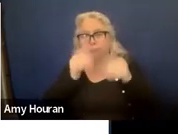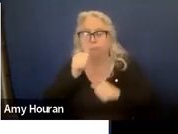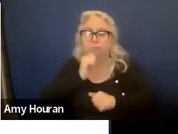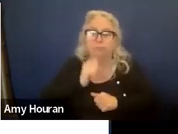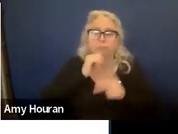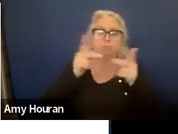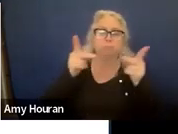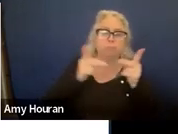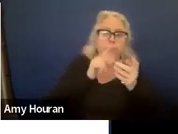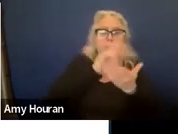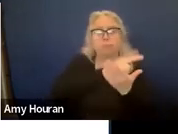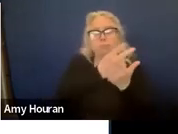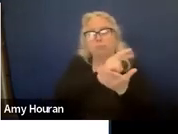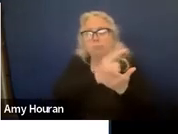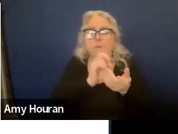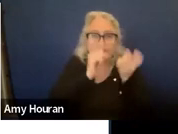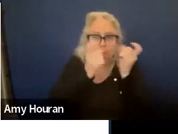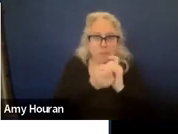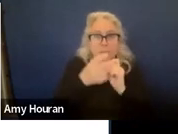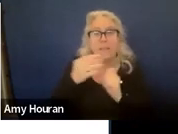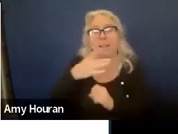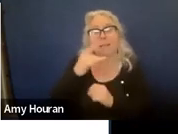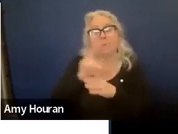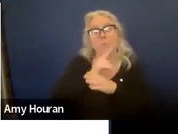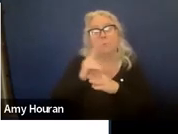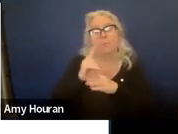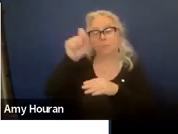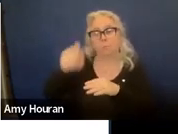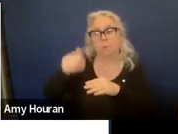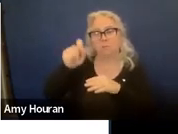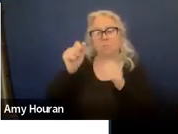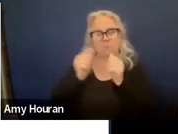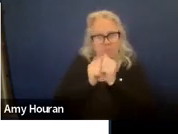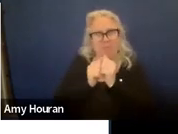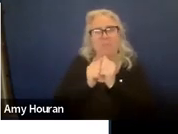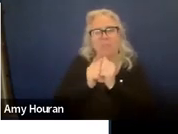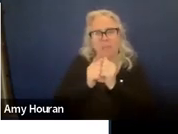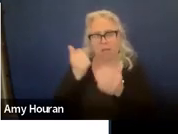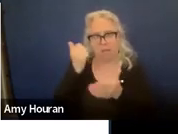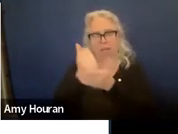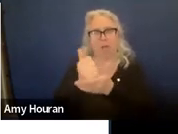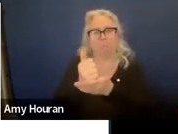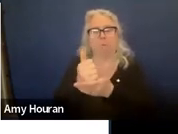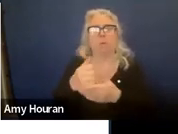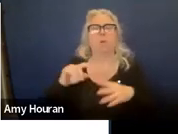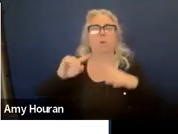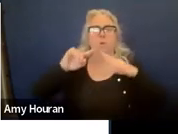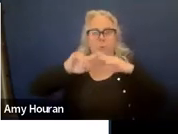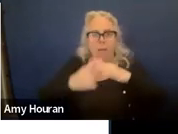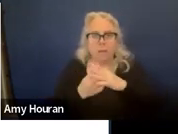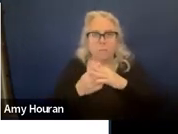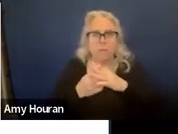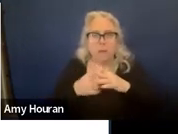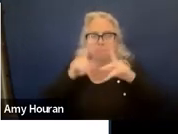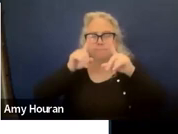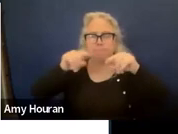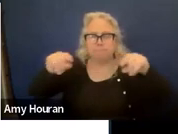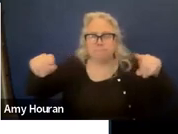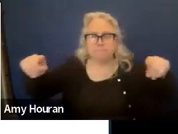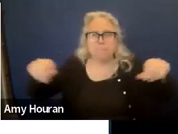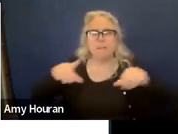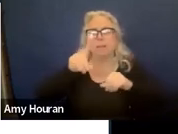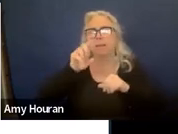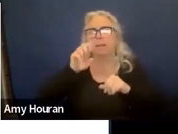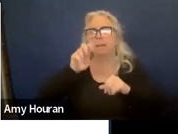position changes, and he likes using a switch with assistance to activate a variety of devices. So that's where